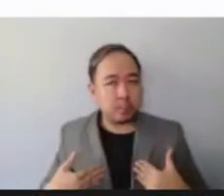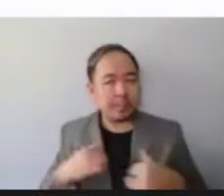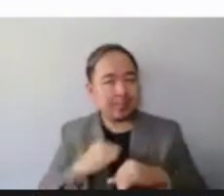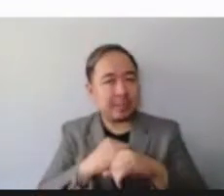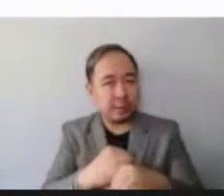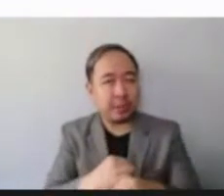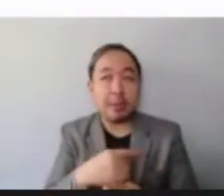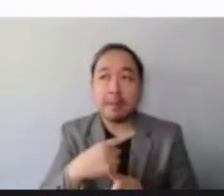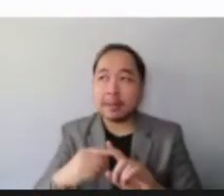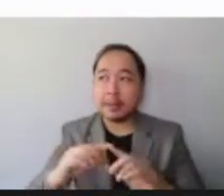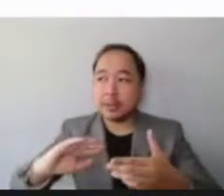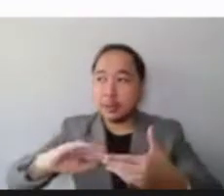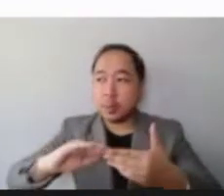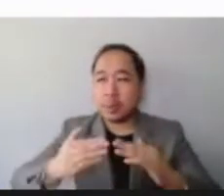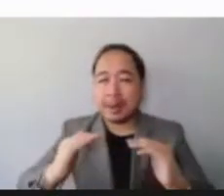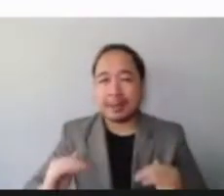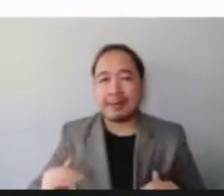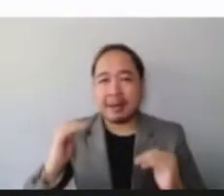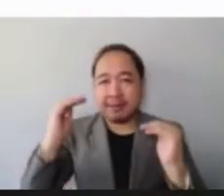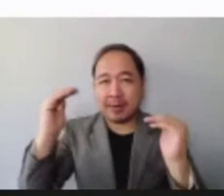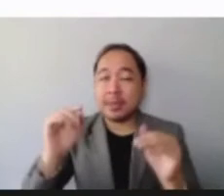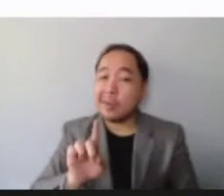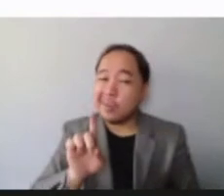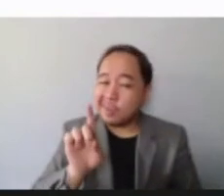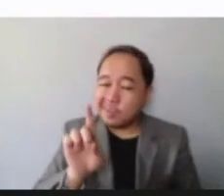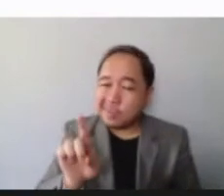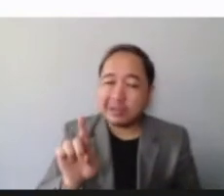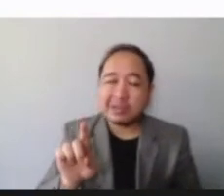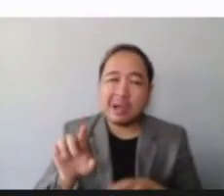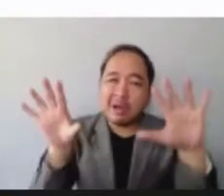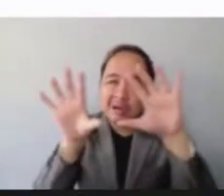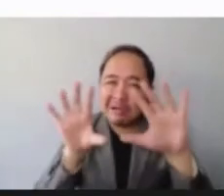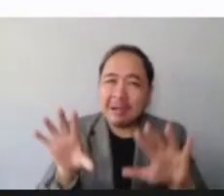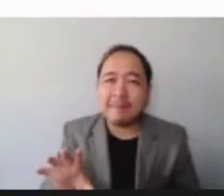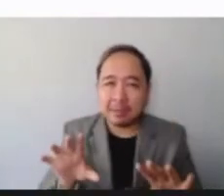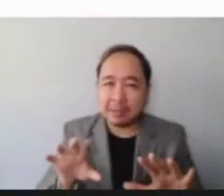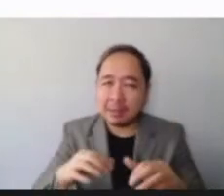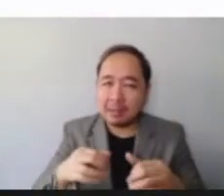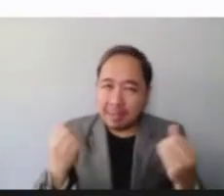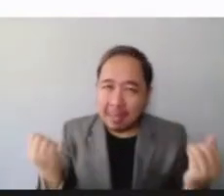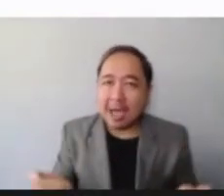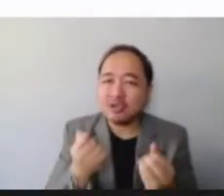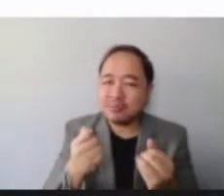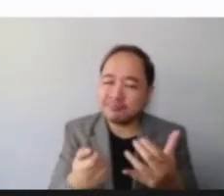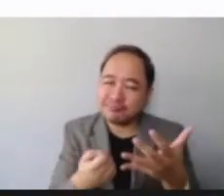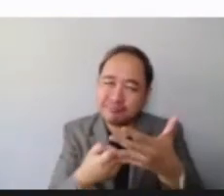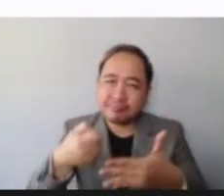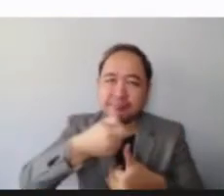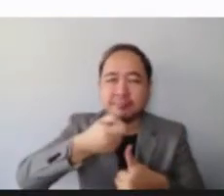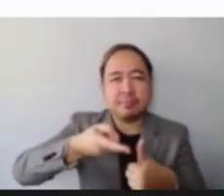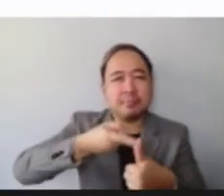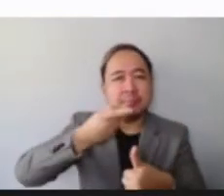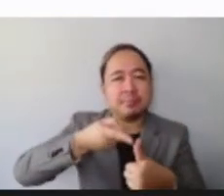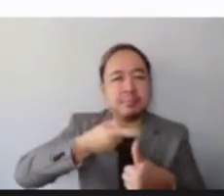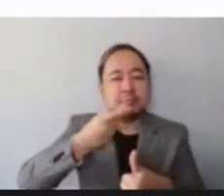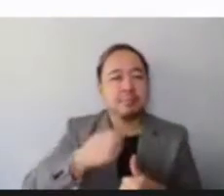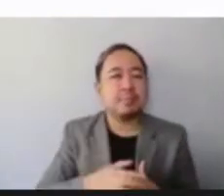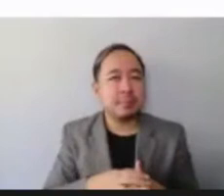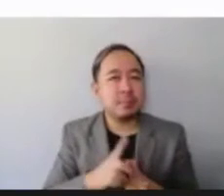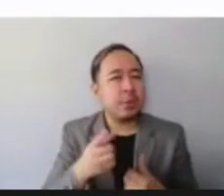Development but that climate action is the most concerning challenge in terms of the barriers to progress so